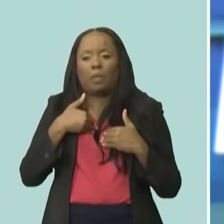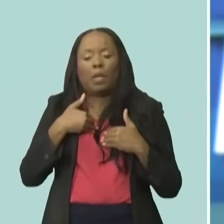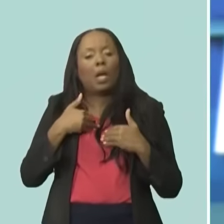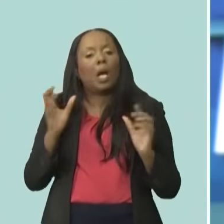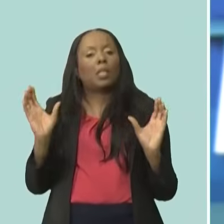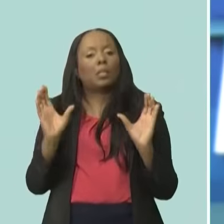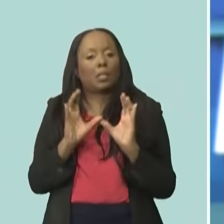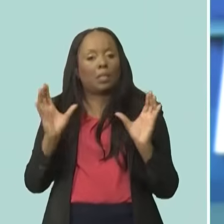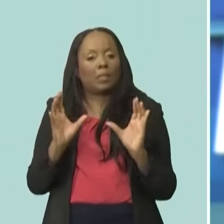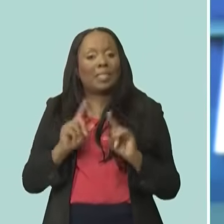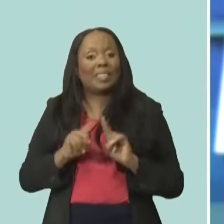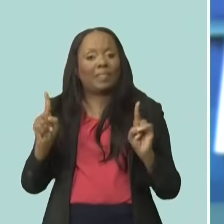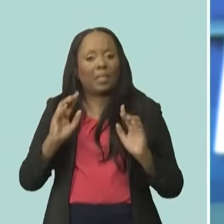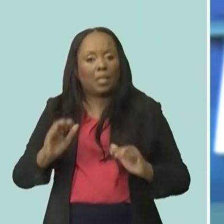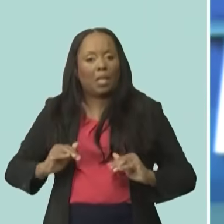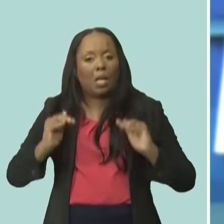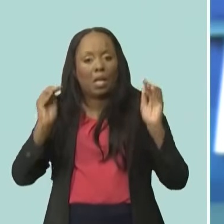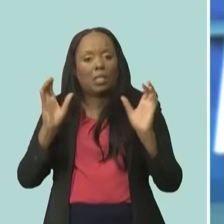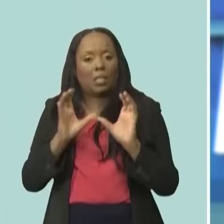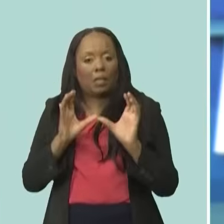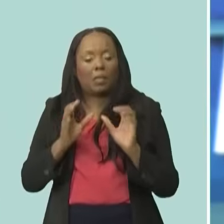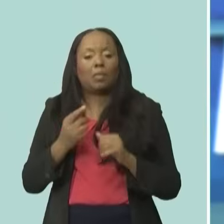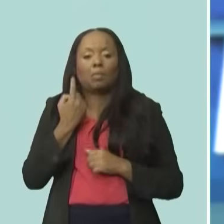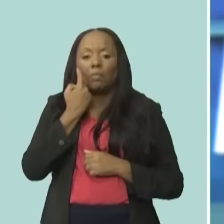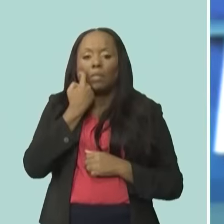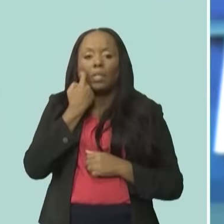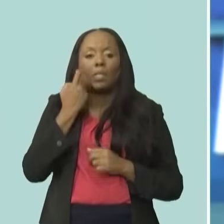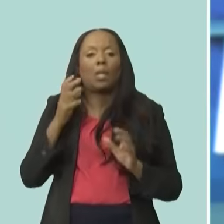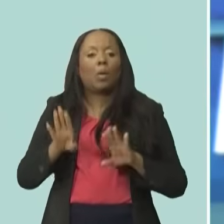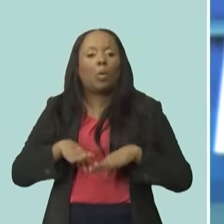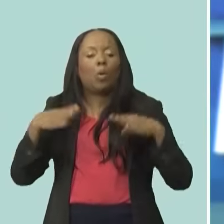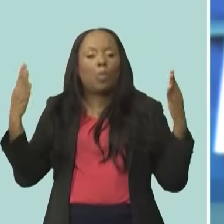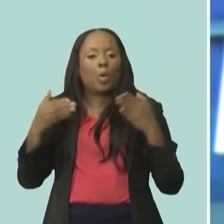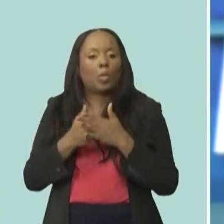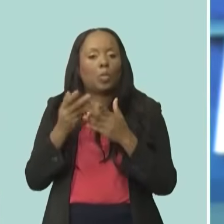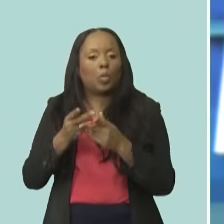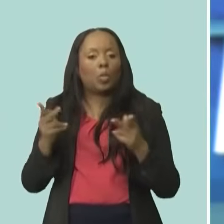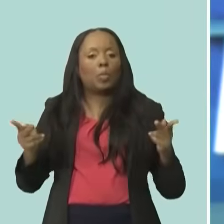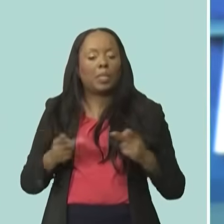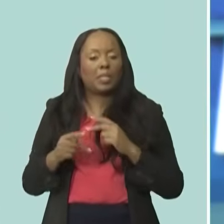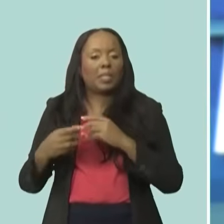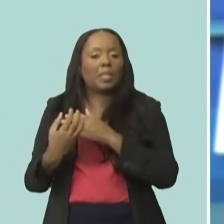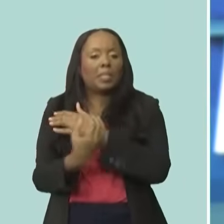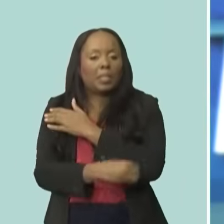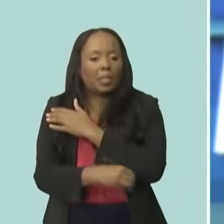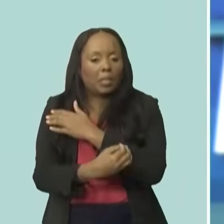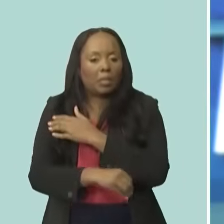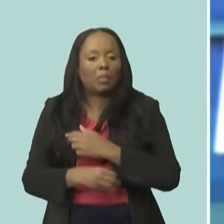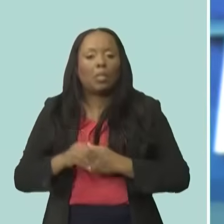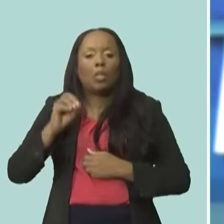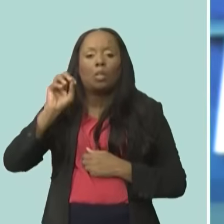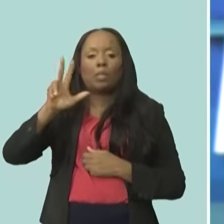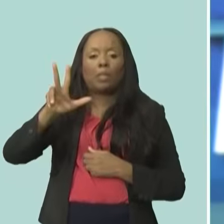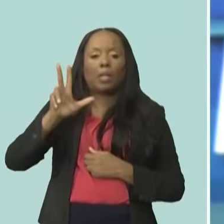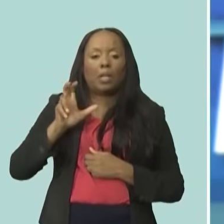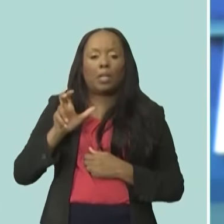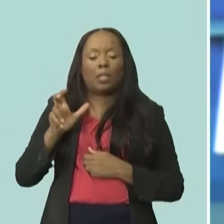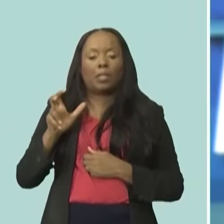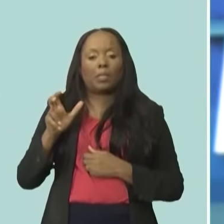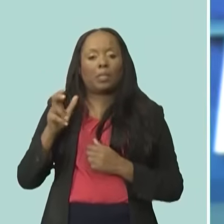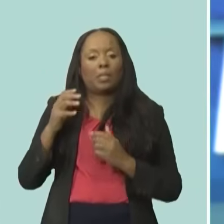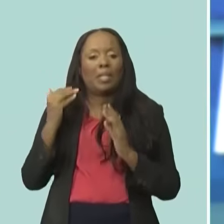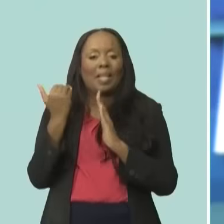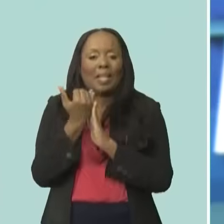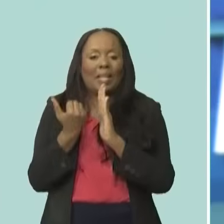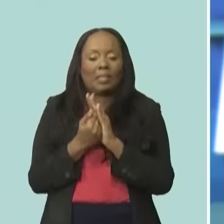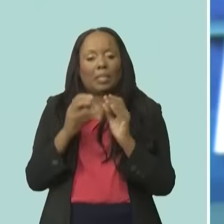Richard Atkins, at the recent opening of the new facility located at Uplands Factory Yard, St. John. With over 300 courses available,